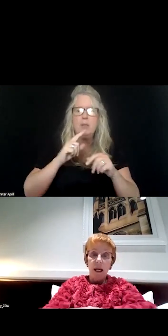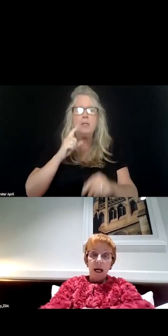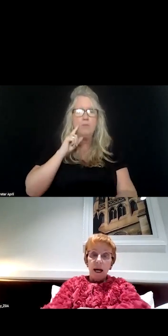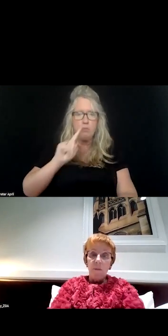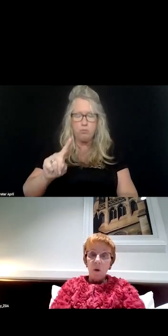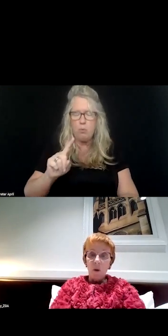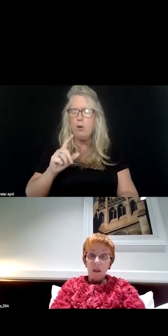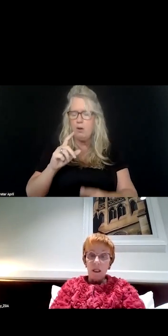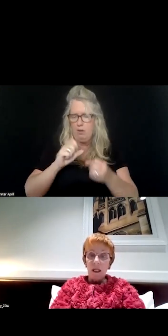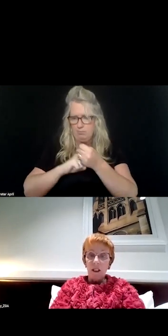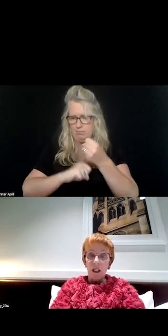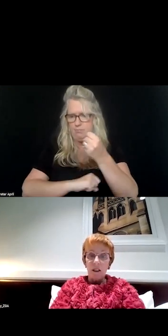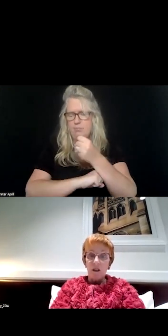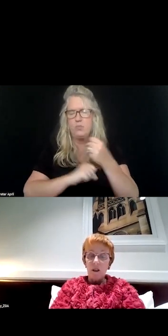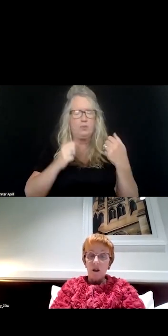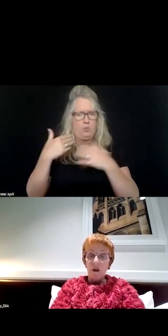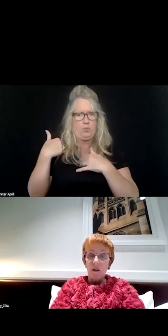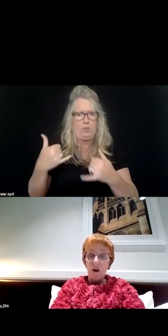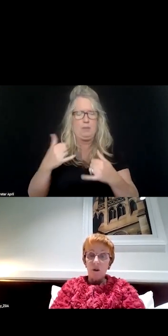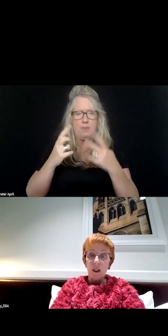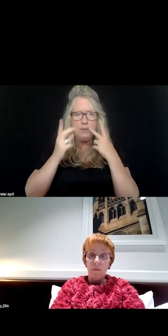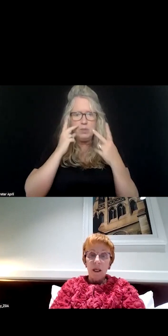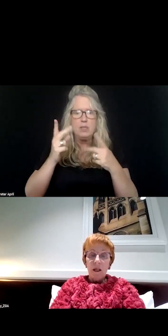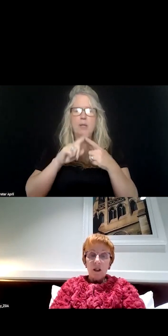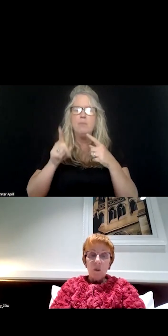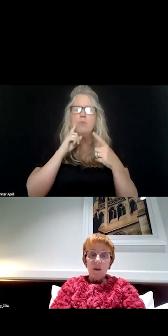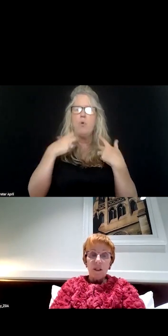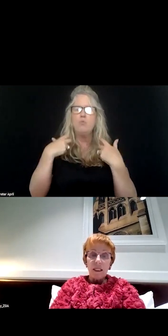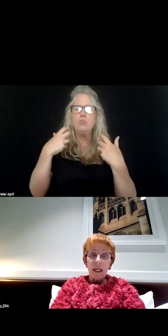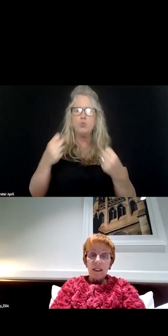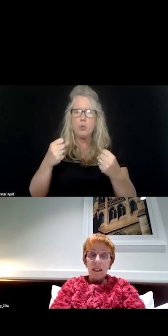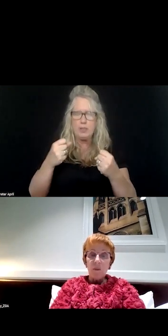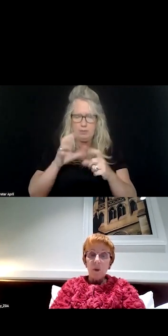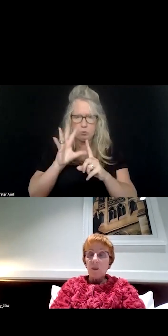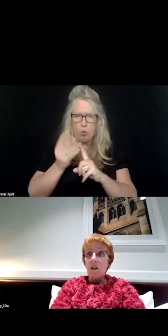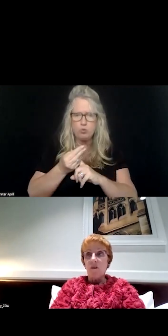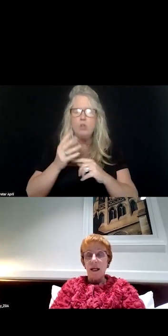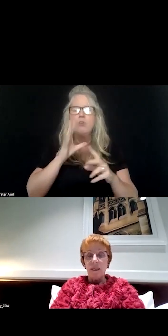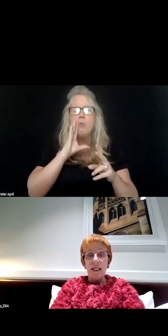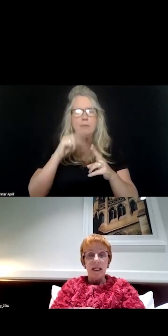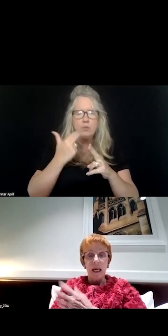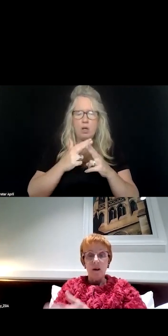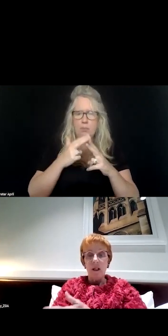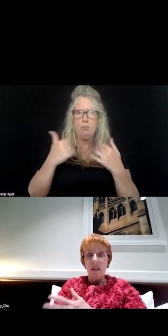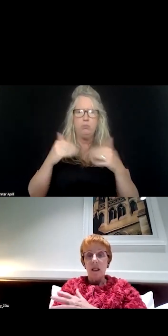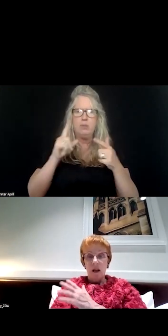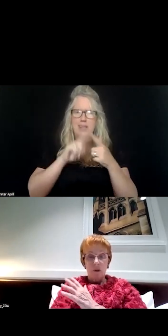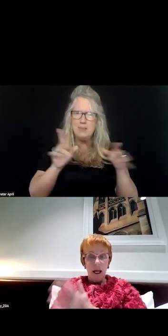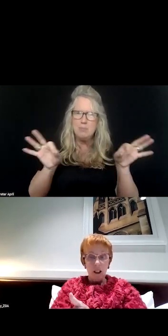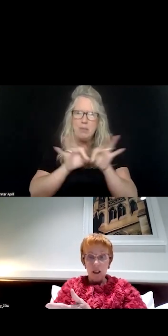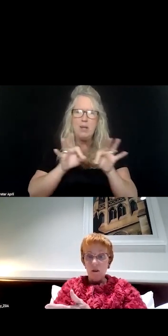framework within a just and restorative culture. So we've discussed the importance of understanding